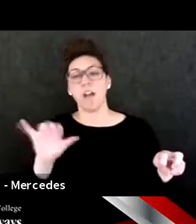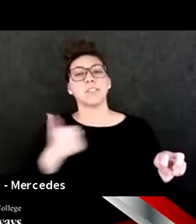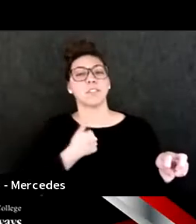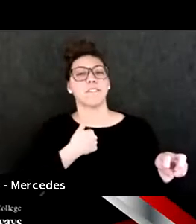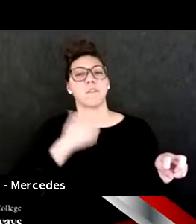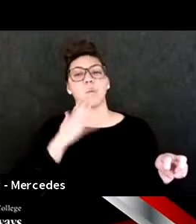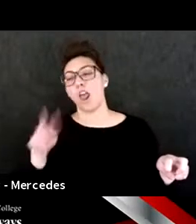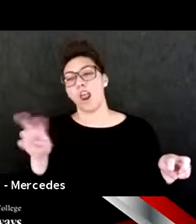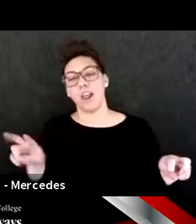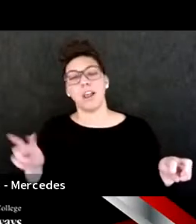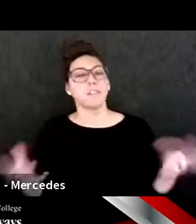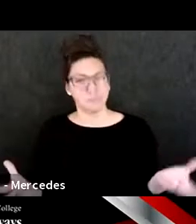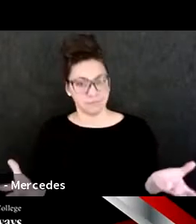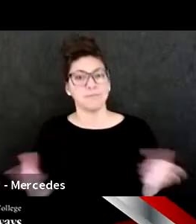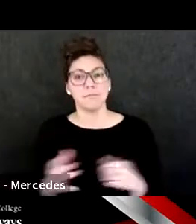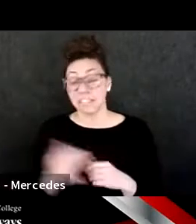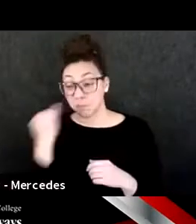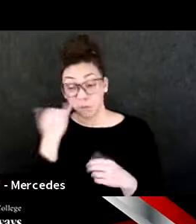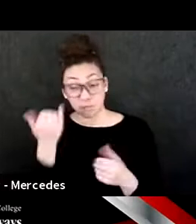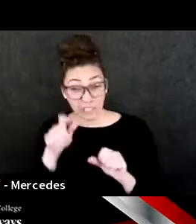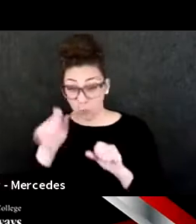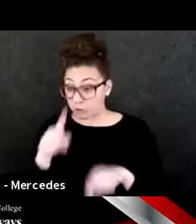there's any questions that can't be answered